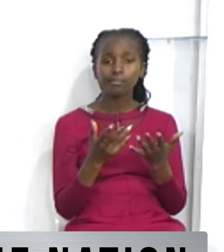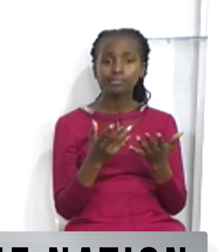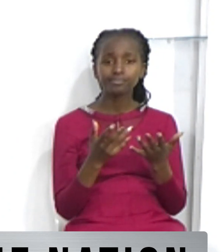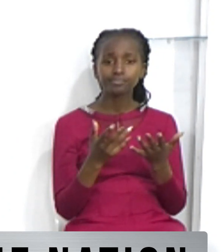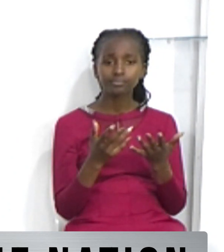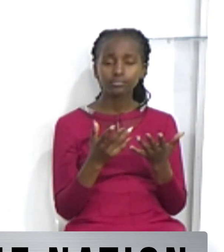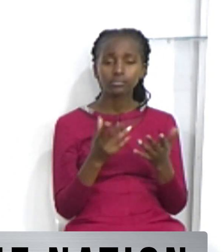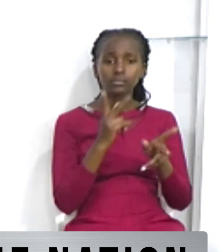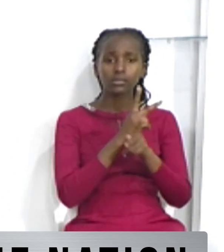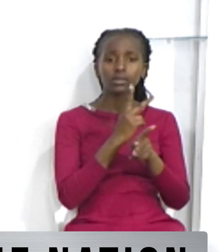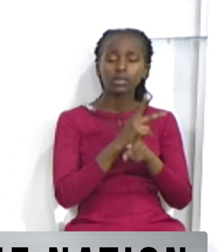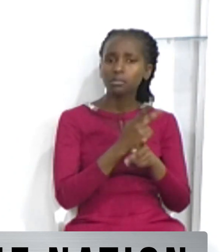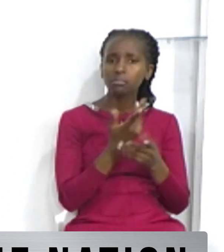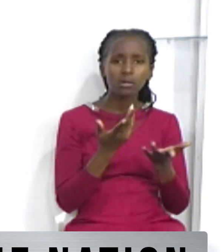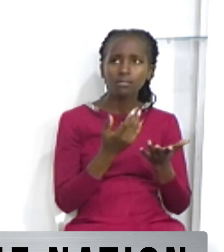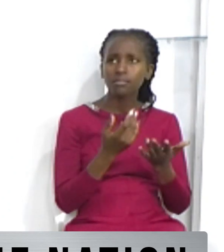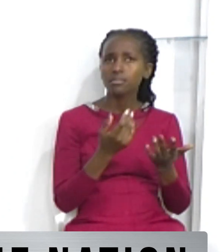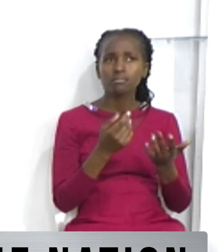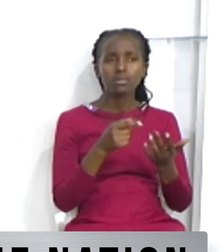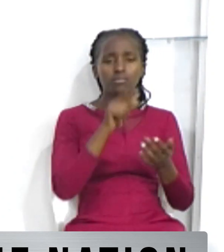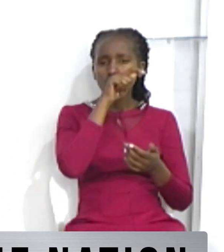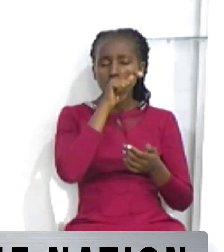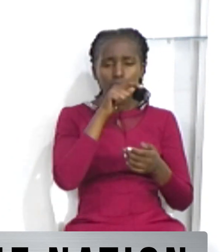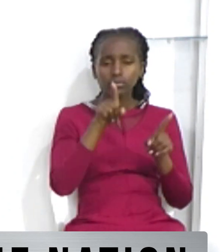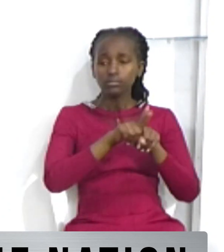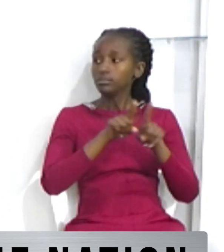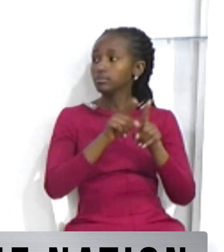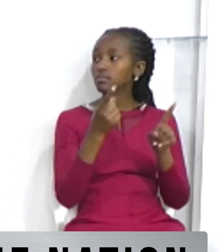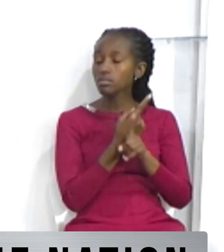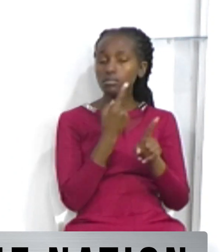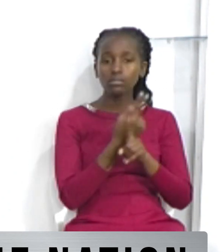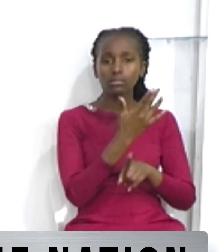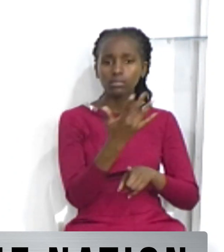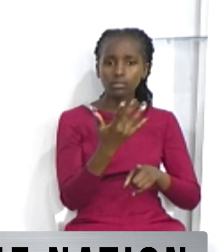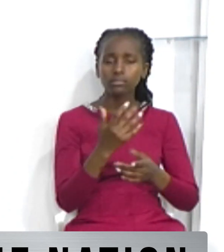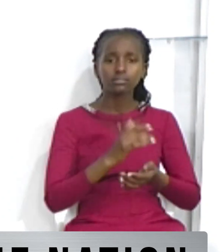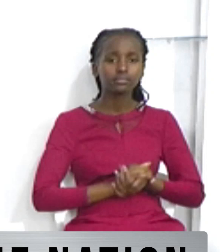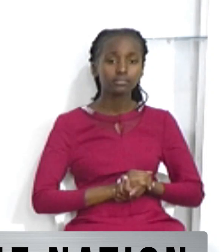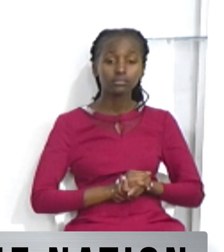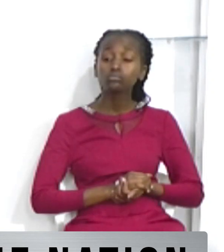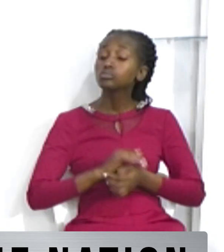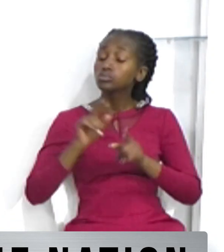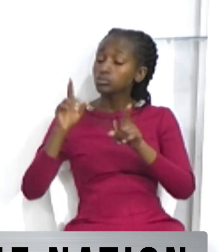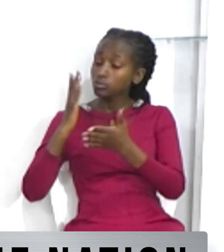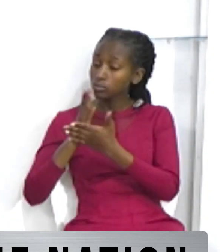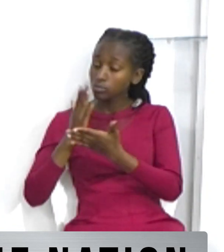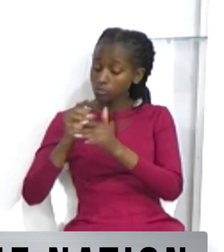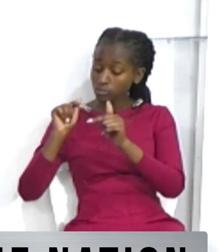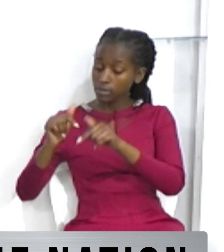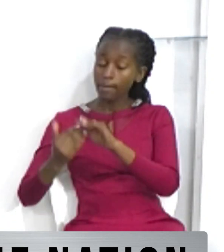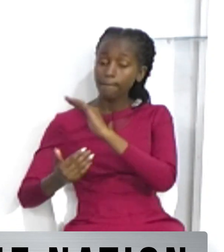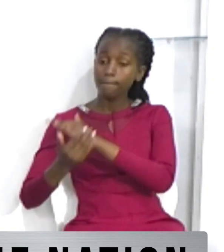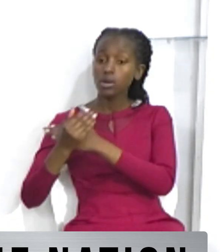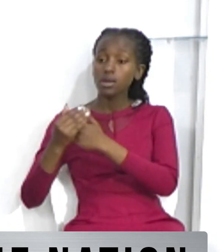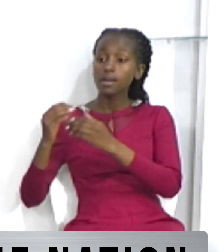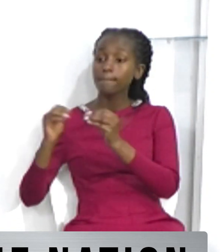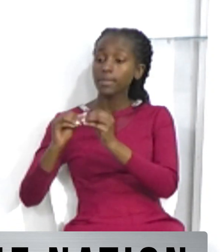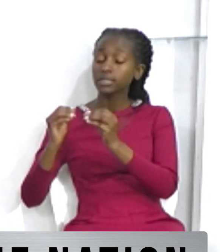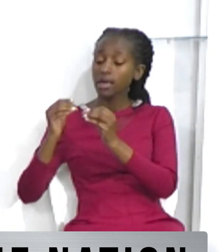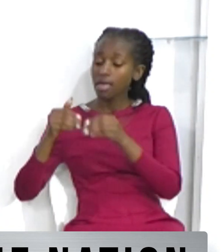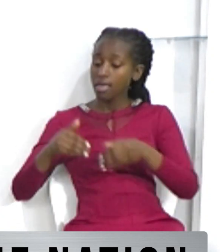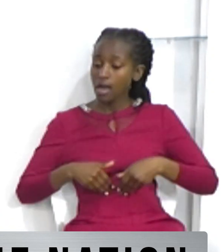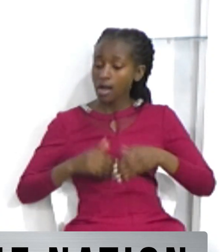to keep poetry. When this morning I met a young person who made